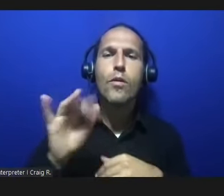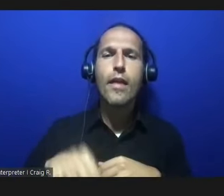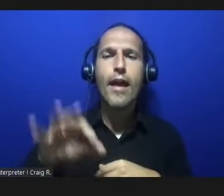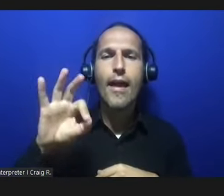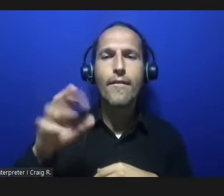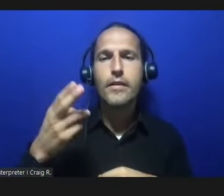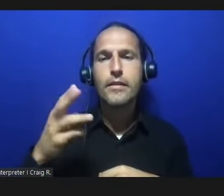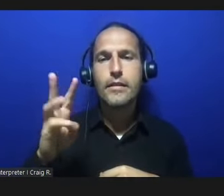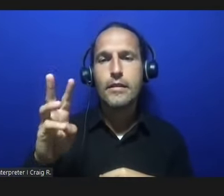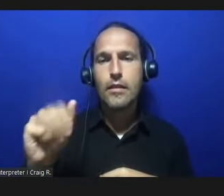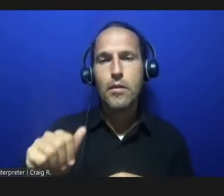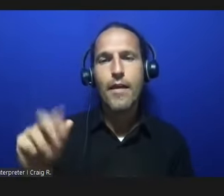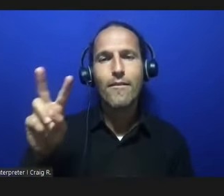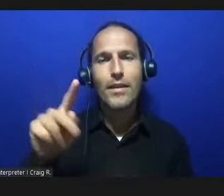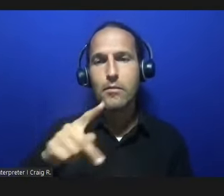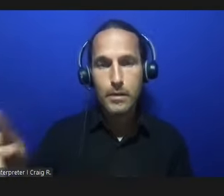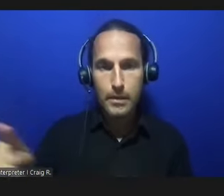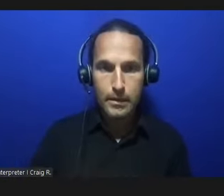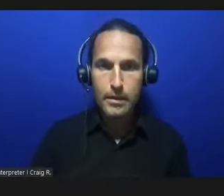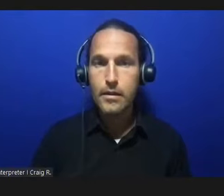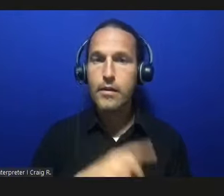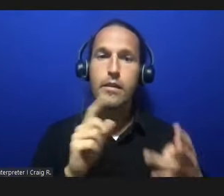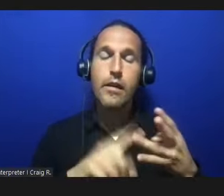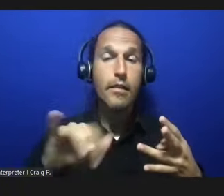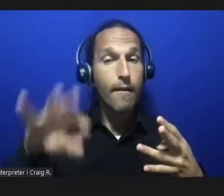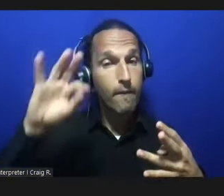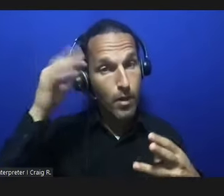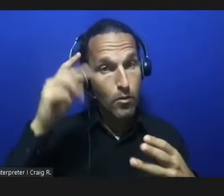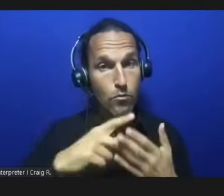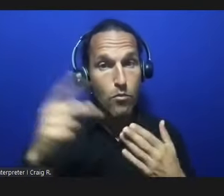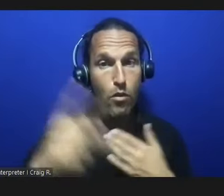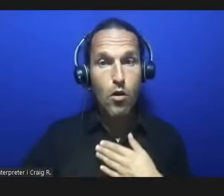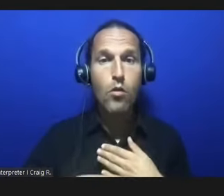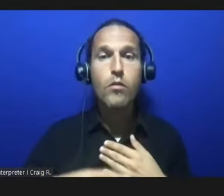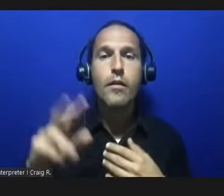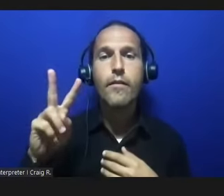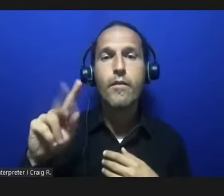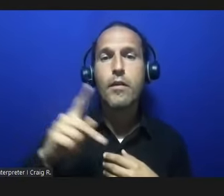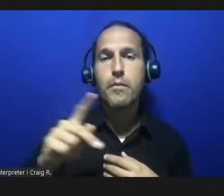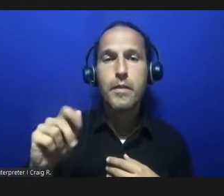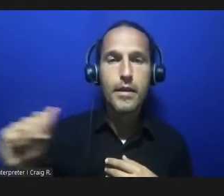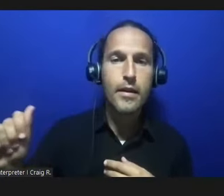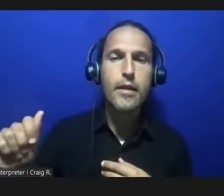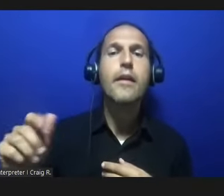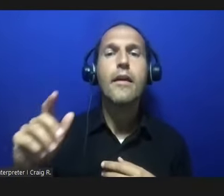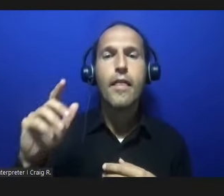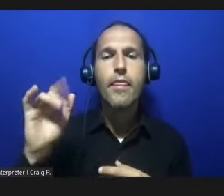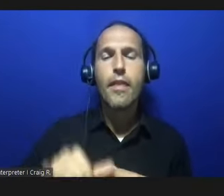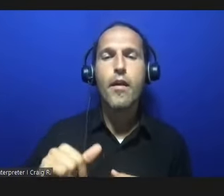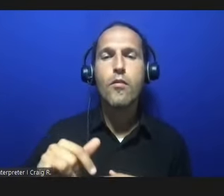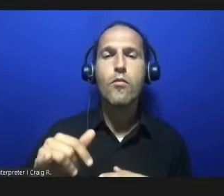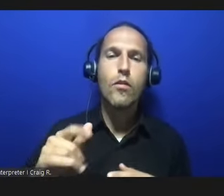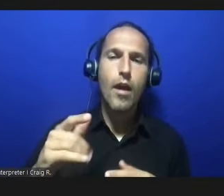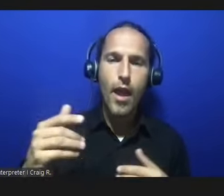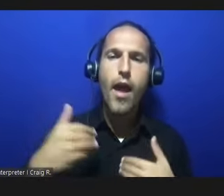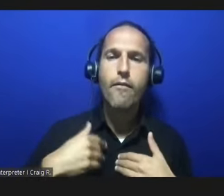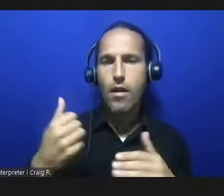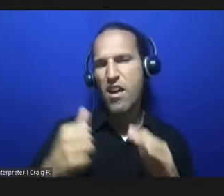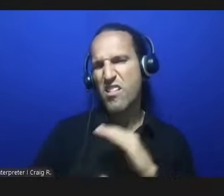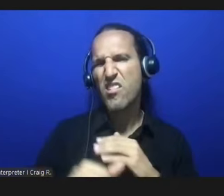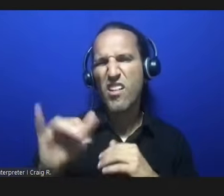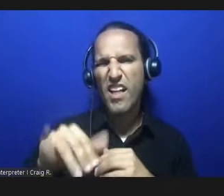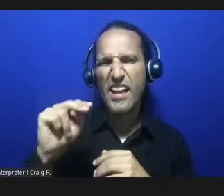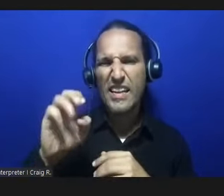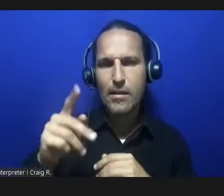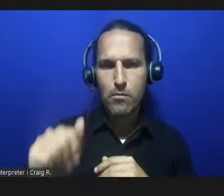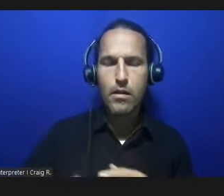Administration's VPPP. As a federal program, that VPPP, or Value Pricing Pilot Program, is subject to NEPA. Federal